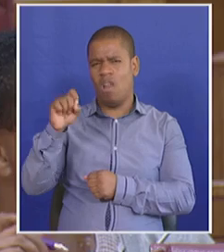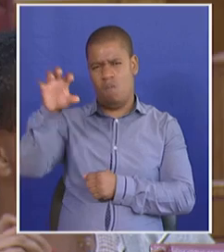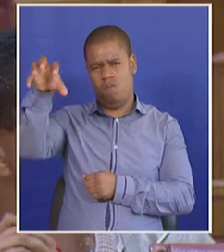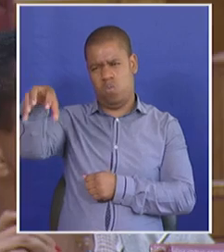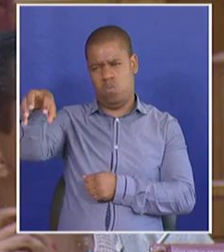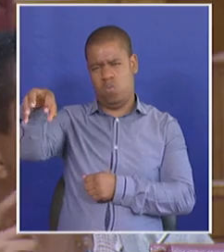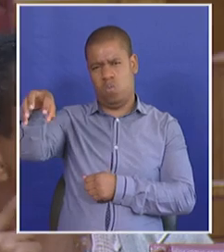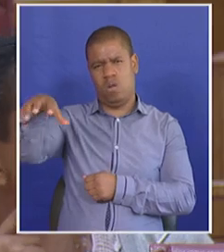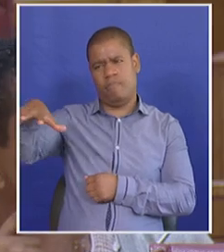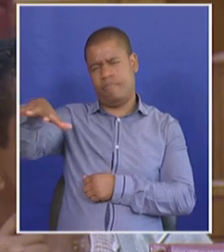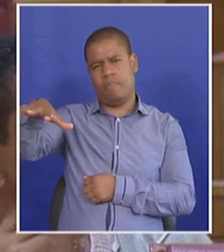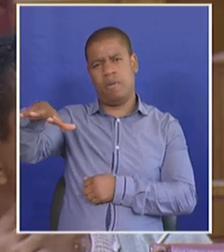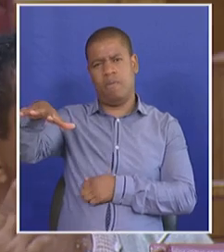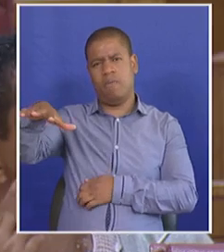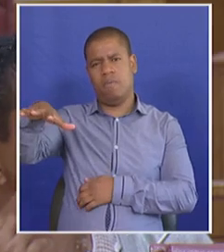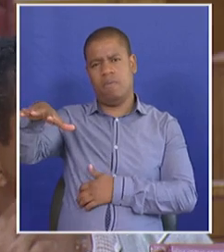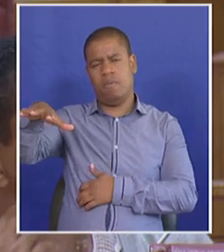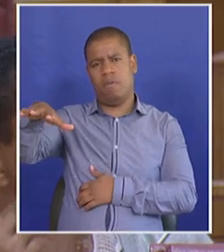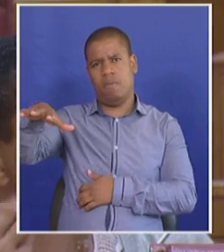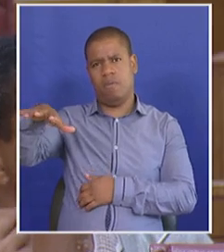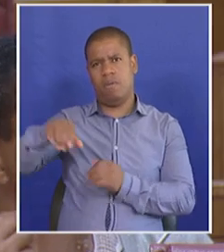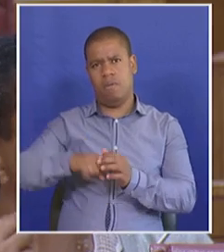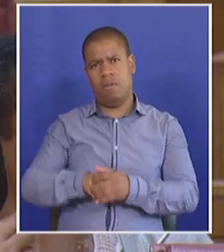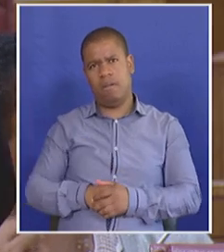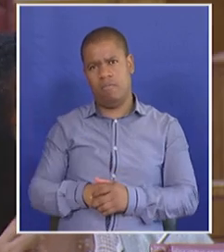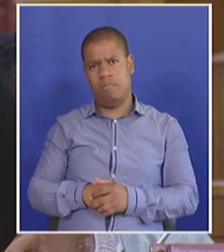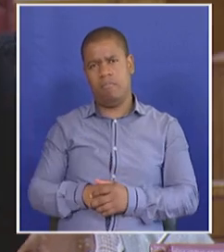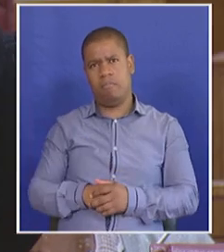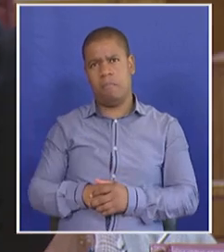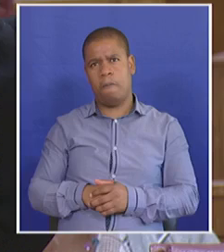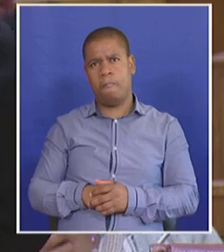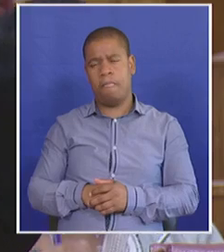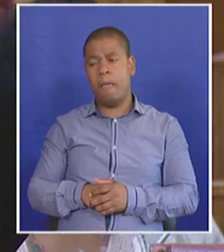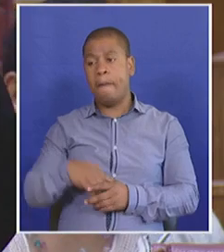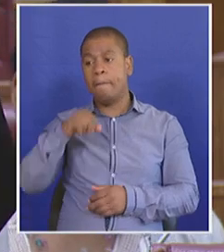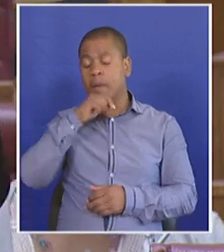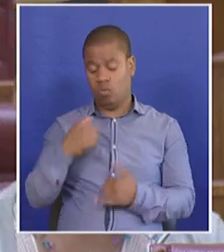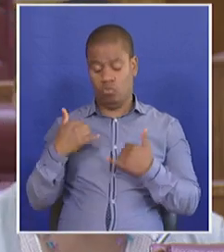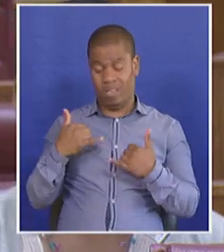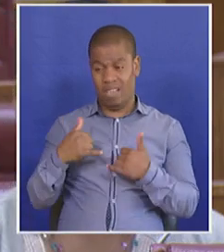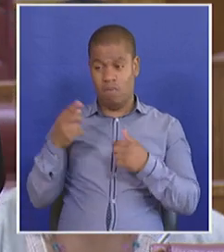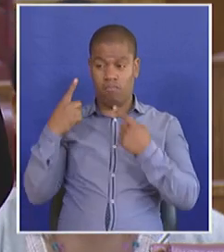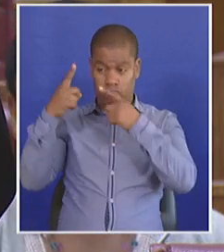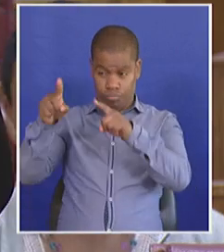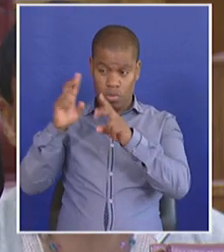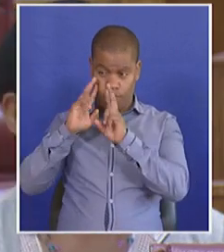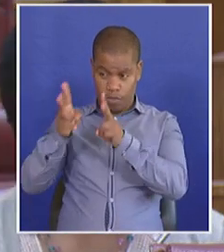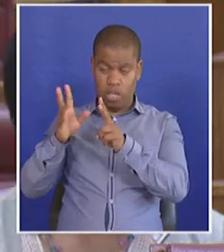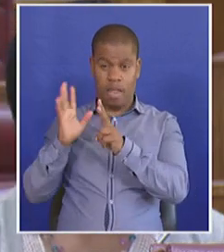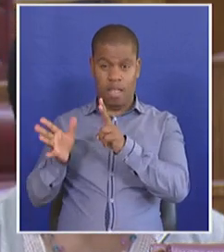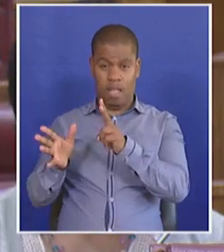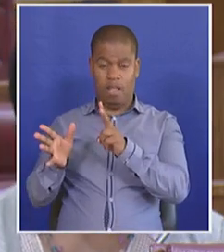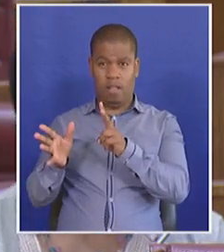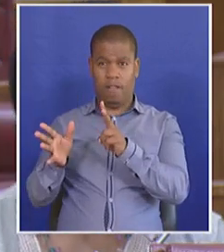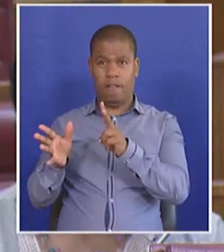point. But if you go and if you visit the area today, I'm just making an example, visit the area